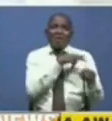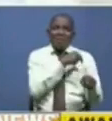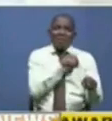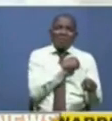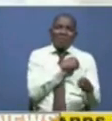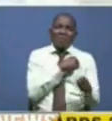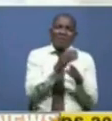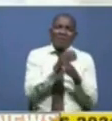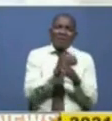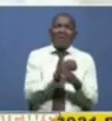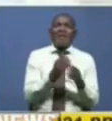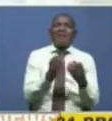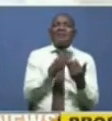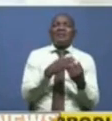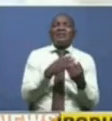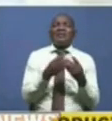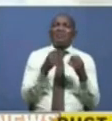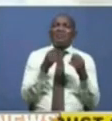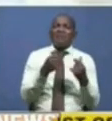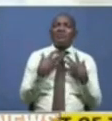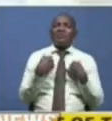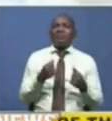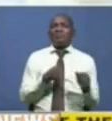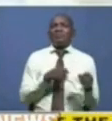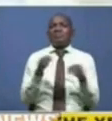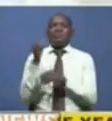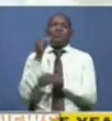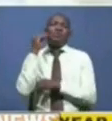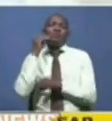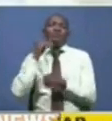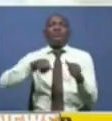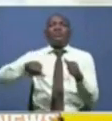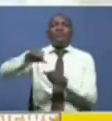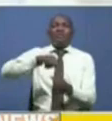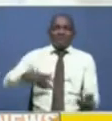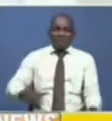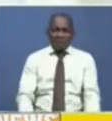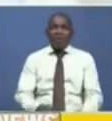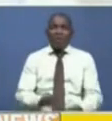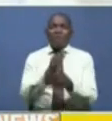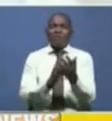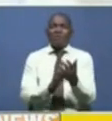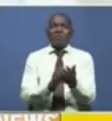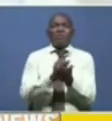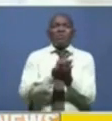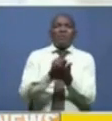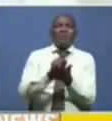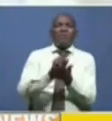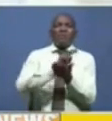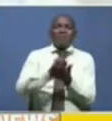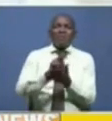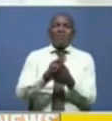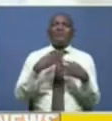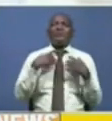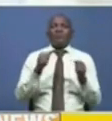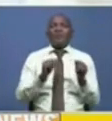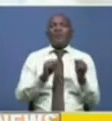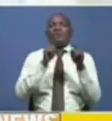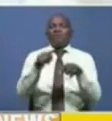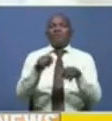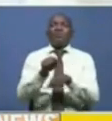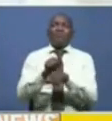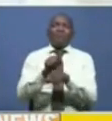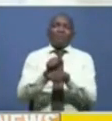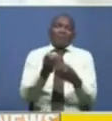admission, for many of them, a week, maximum 2 weeks, is more than enough to get them to the stage where they can continue